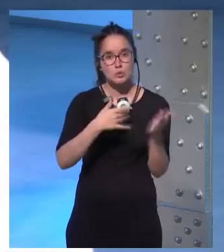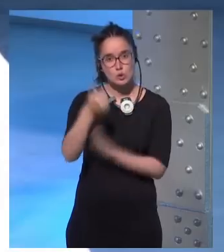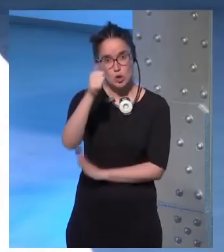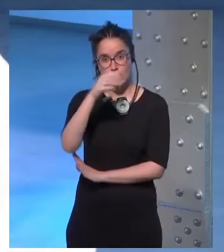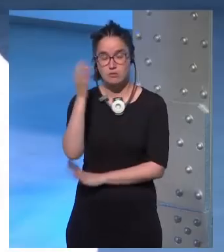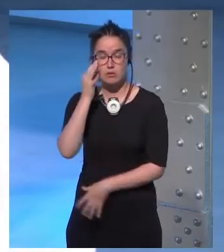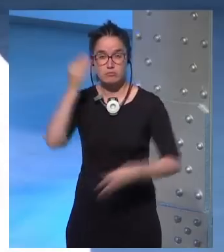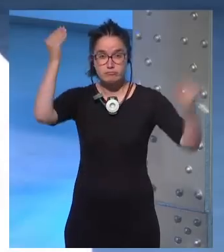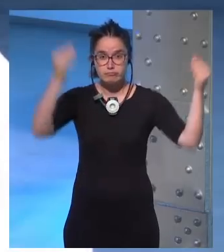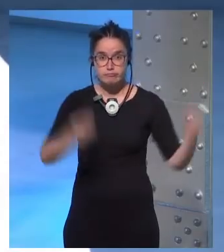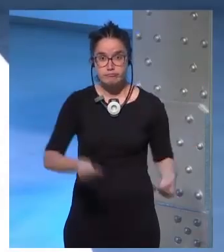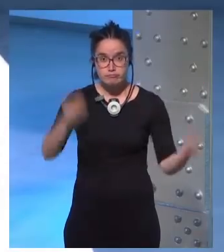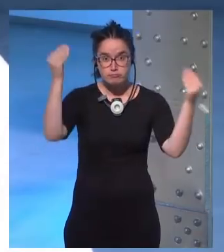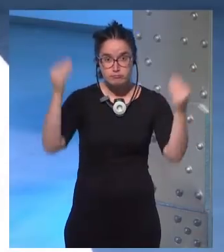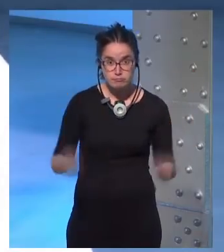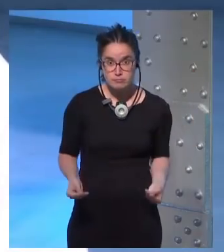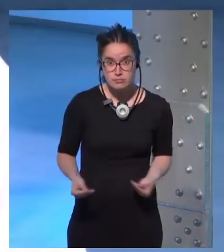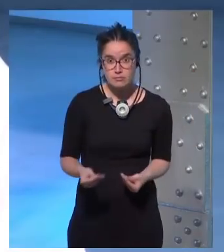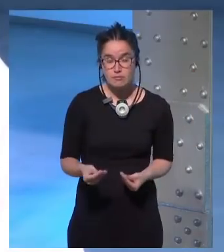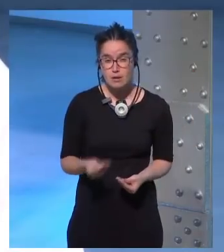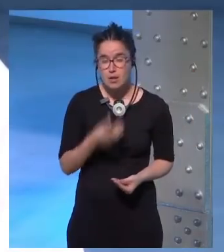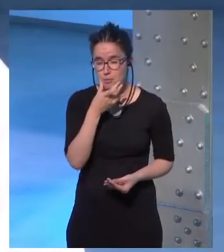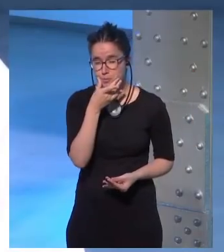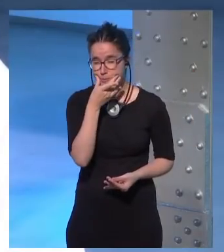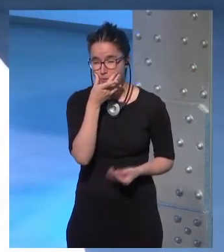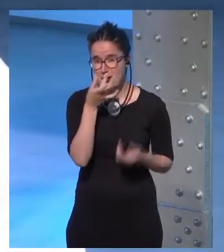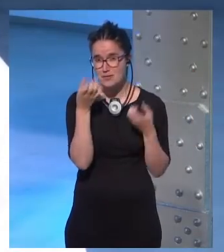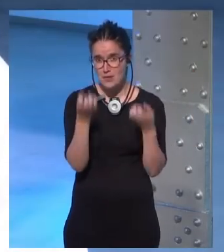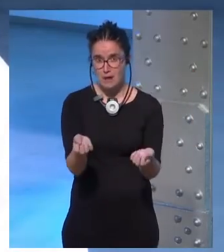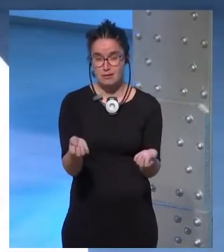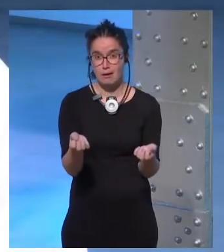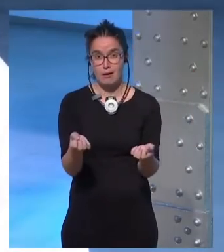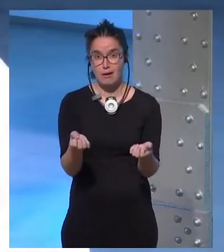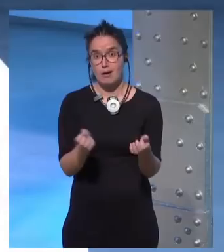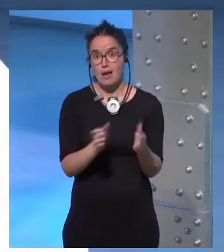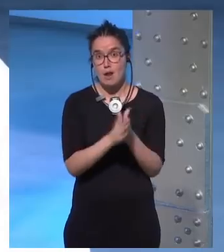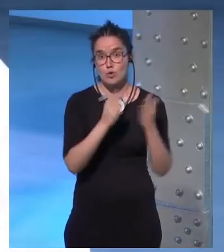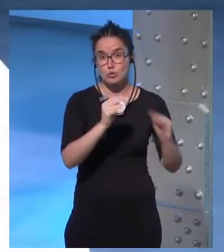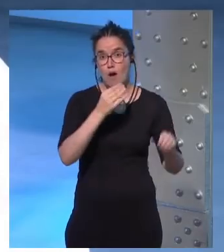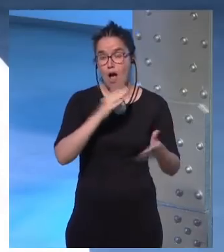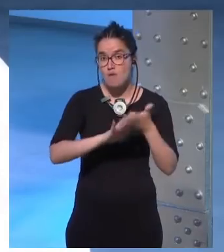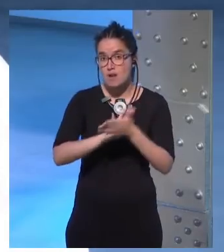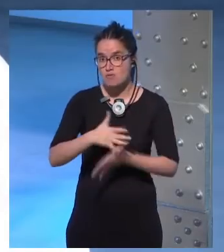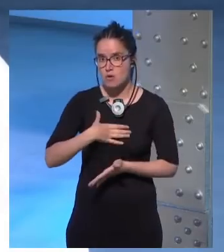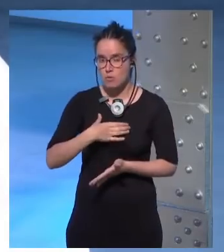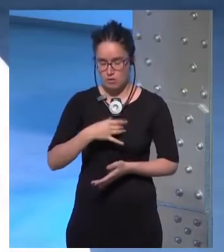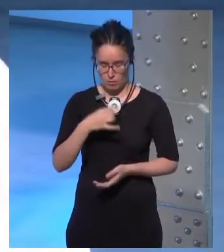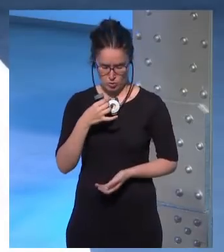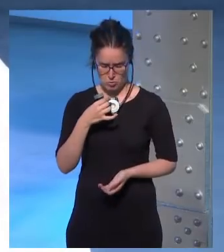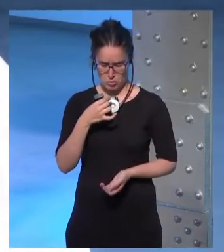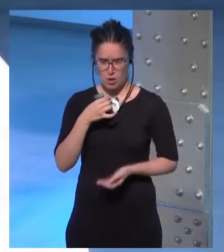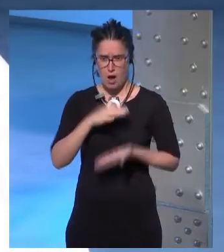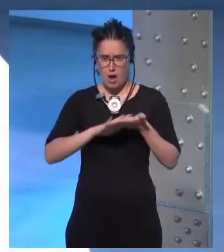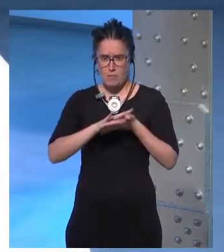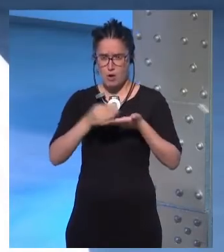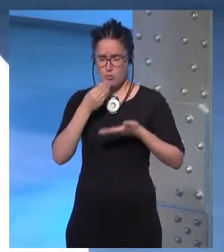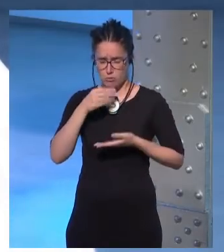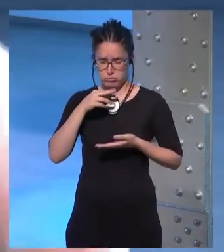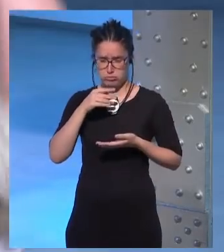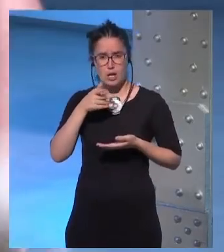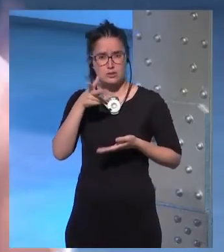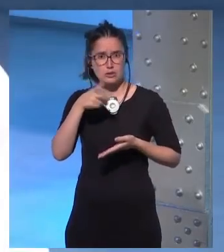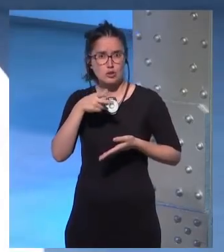really shy and don't want to talk about their work, and they're just like, I don't know, I guess I wrote a book, please buy it.